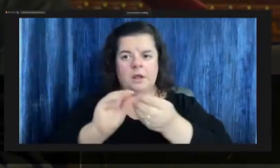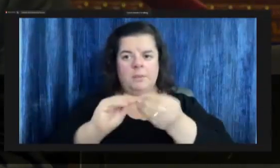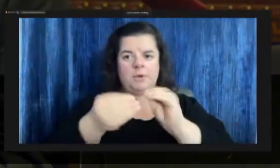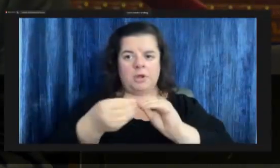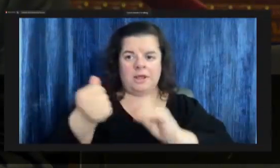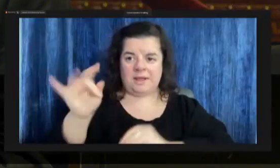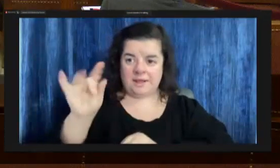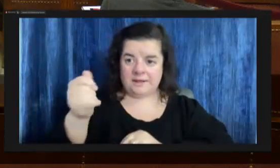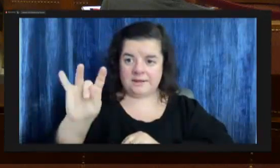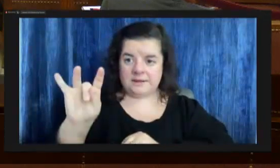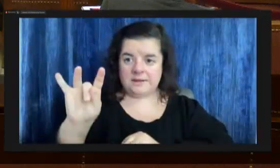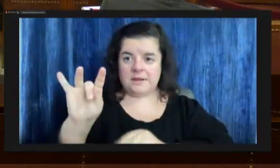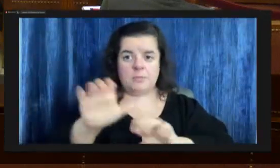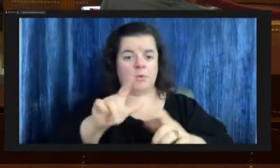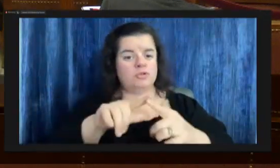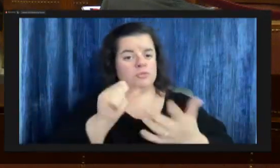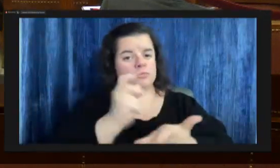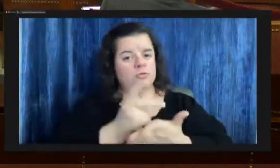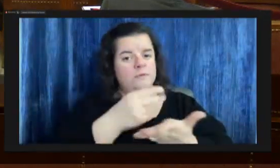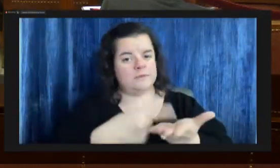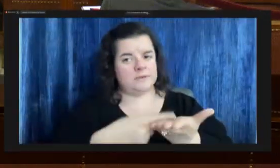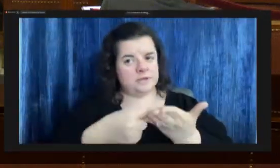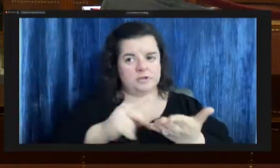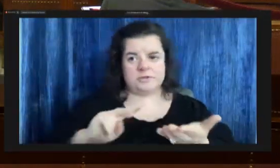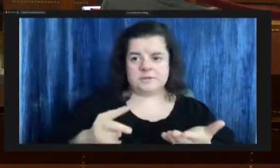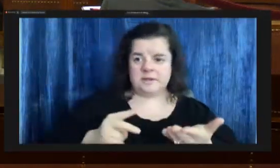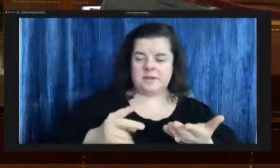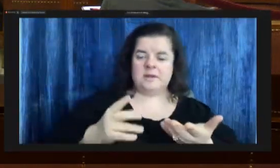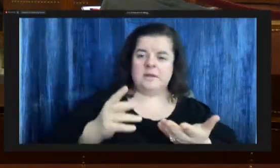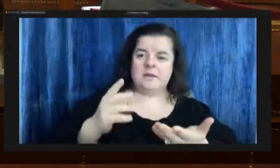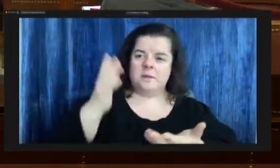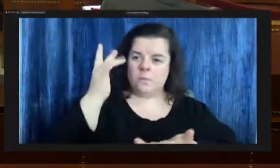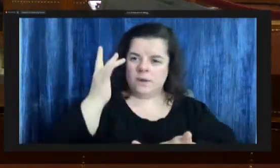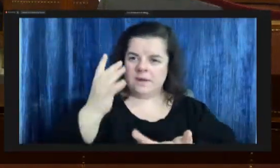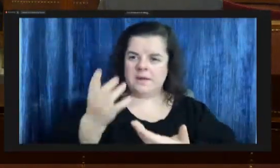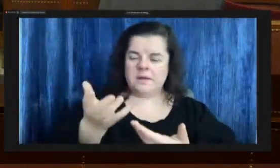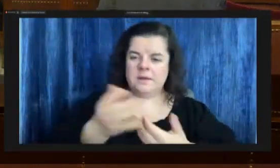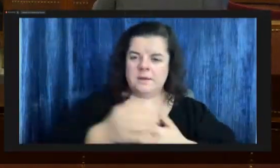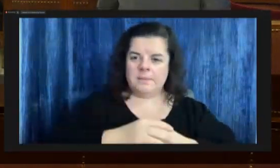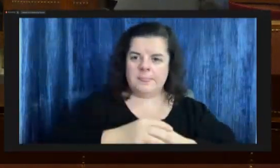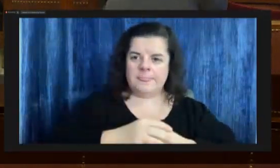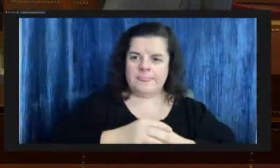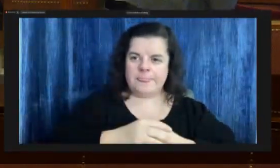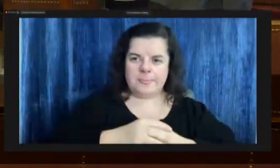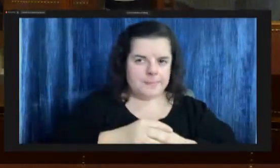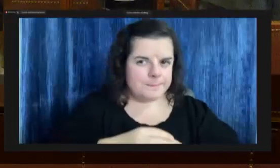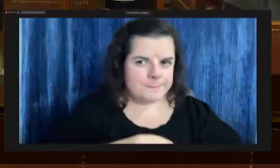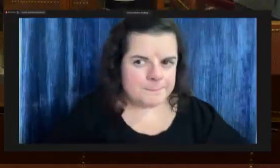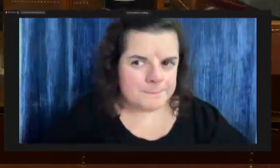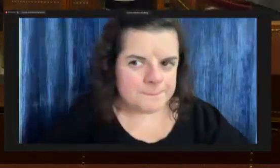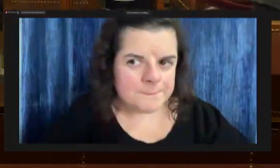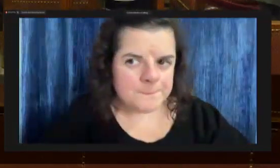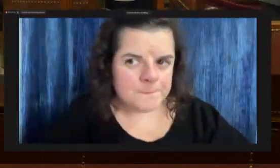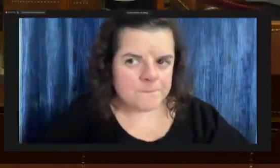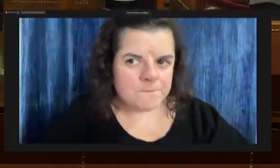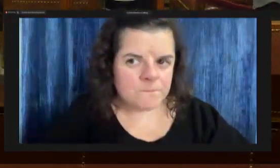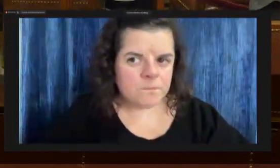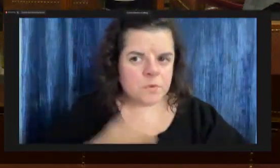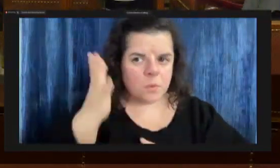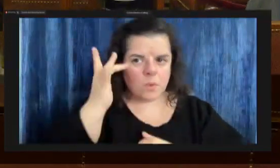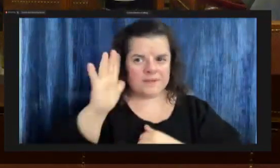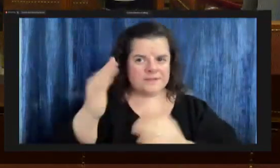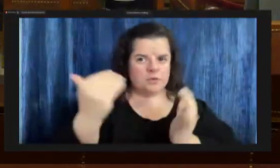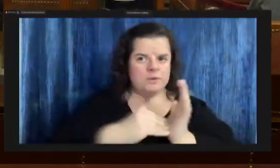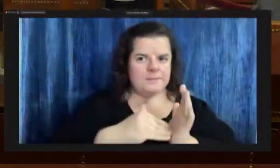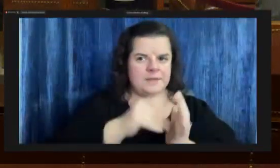Yeah, motion to approve with discussion, please. Second. Why is there, may I, Mr. Chair? Mm-hmm. Why is there a repeat? I don't